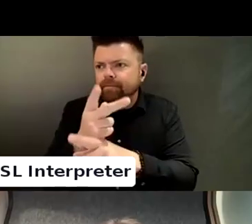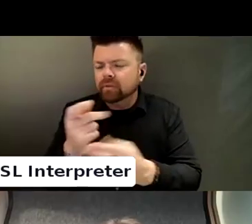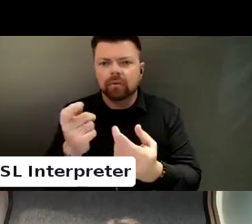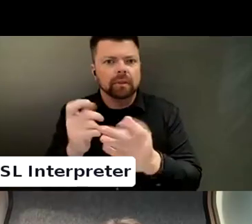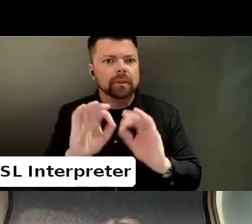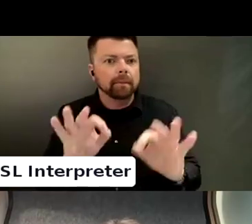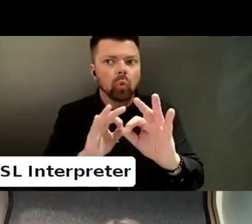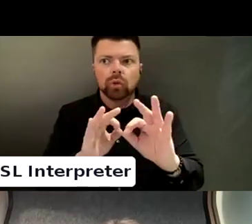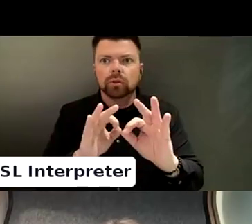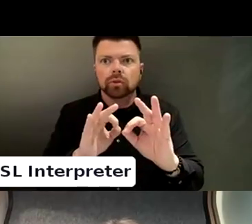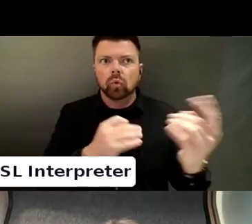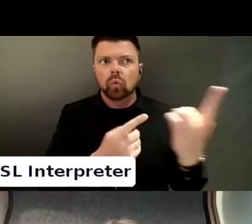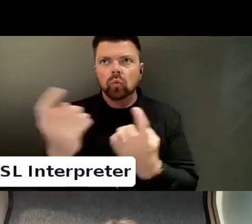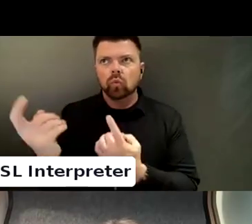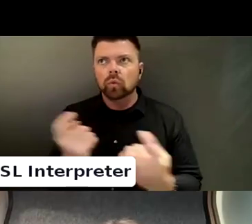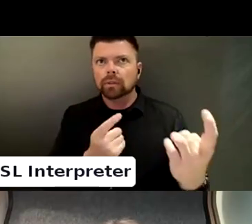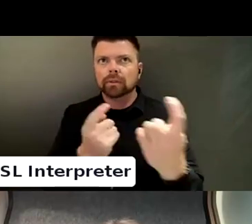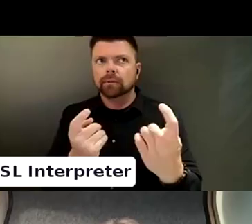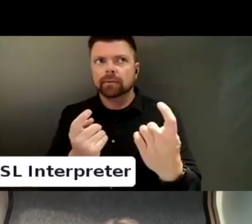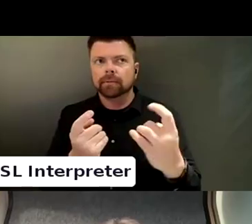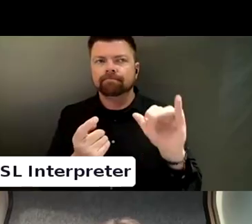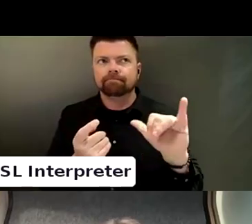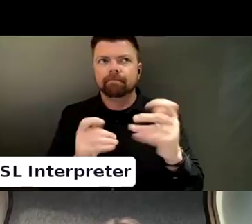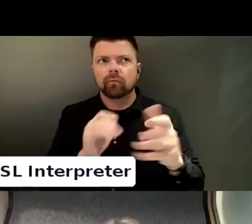them today as we're moving the field forward.